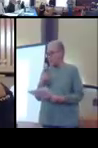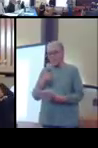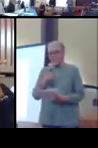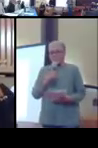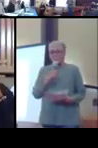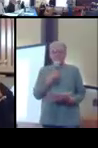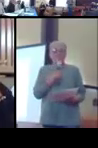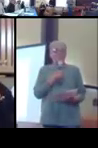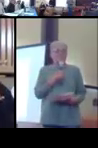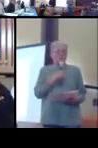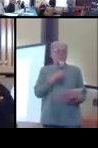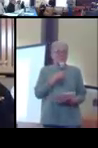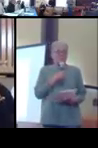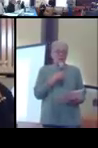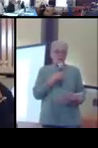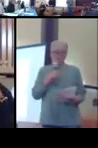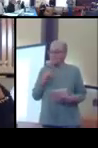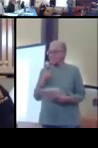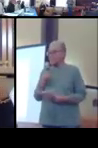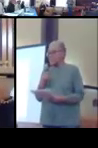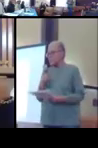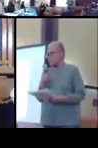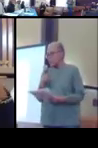I never said that.